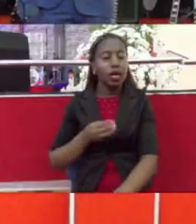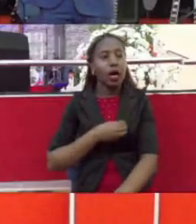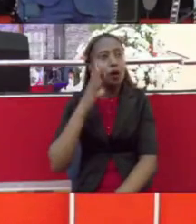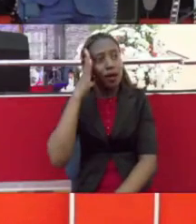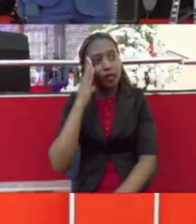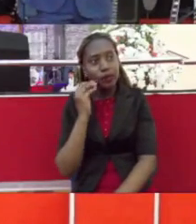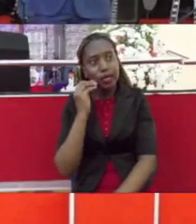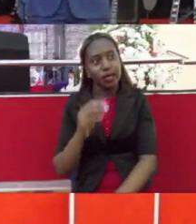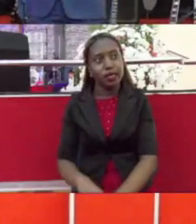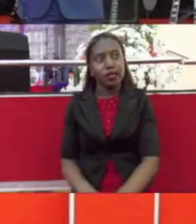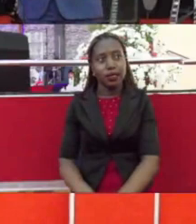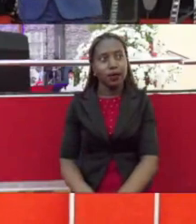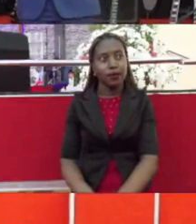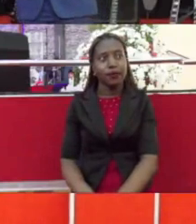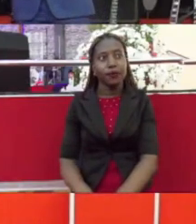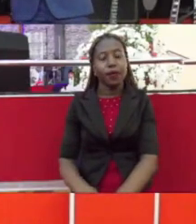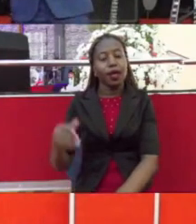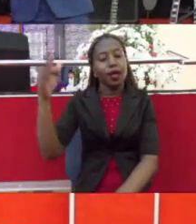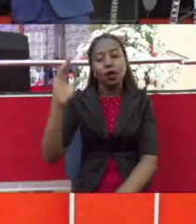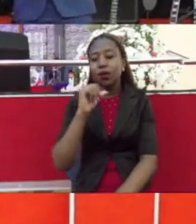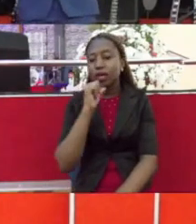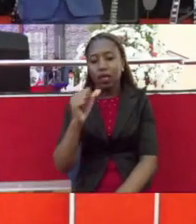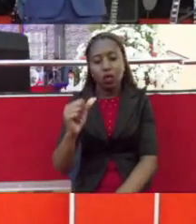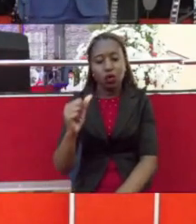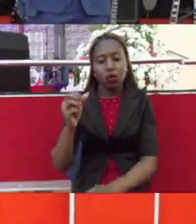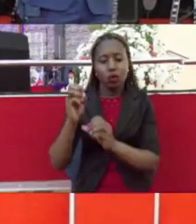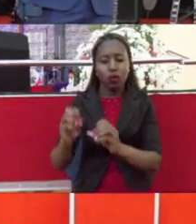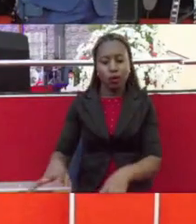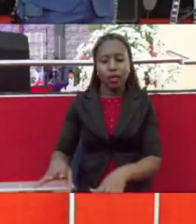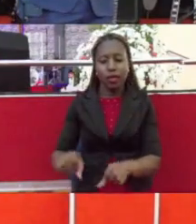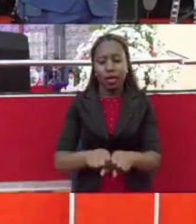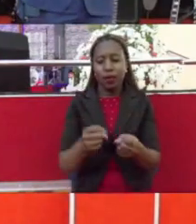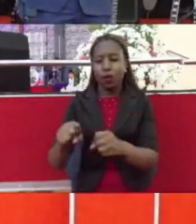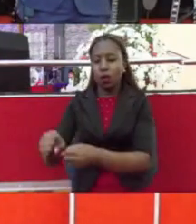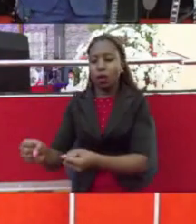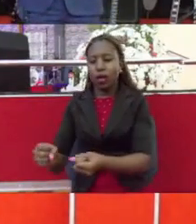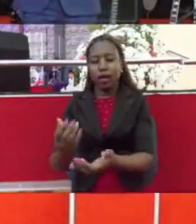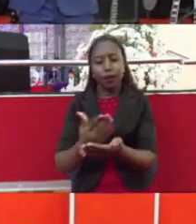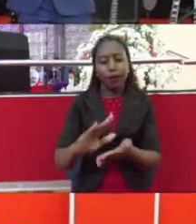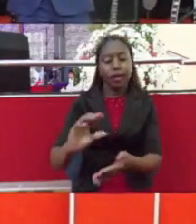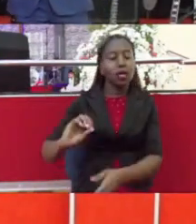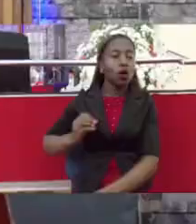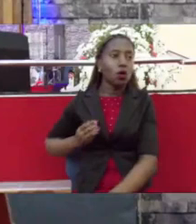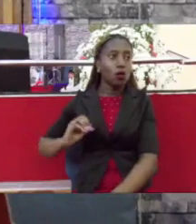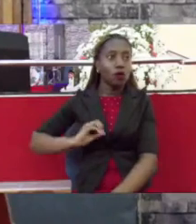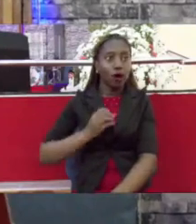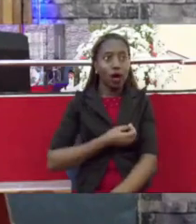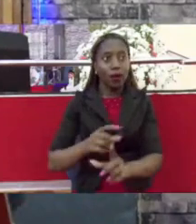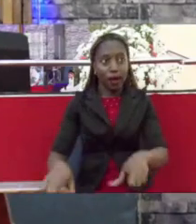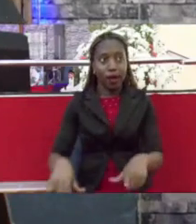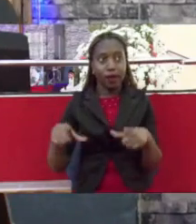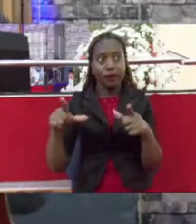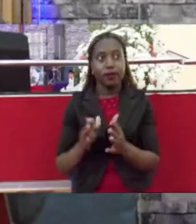mambo ambayo tumeyapitia. He does not waste our broken pieces of our lives. Hawezi kupoteza maisha yetu ambayo pengine imevunjika. He